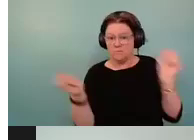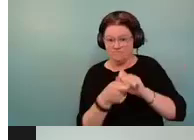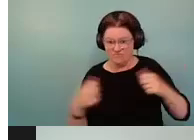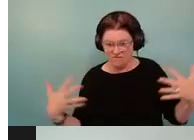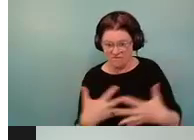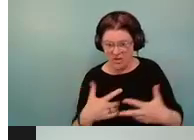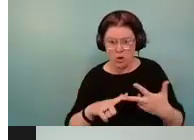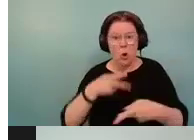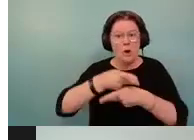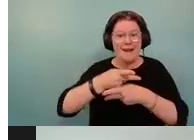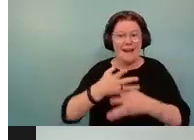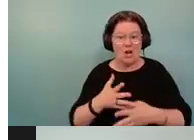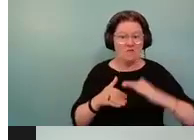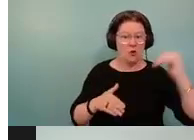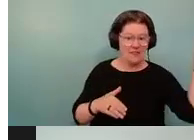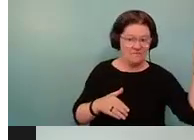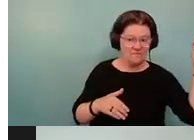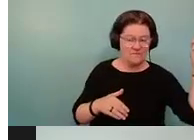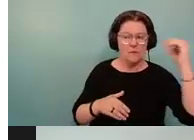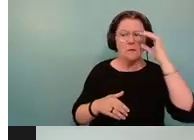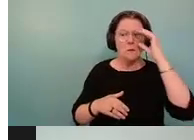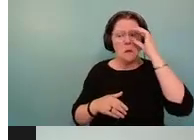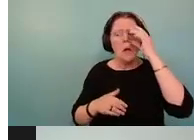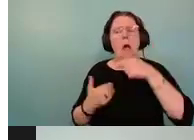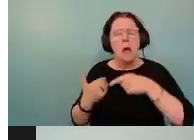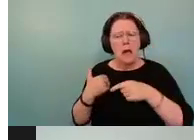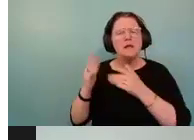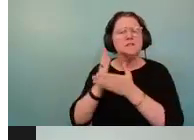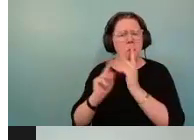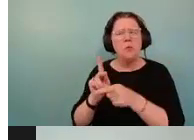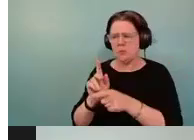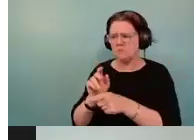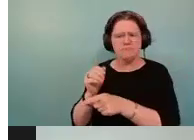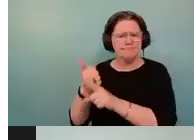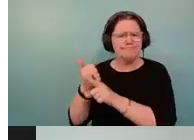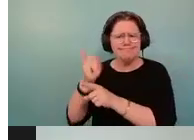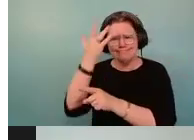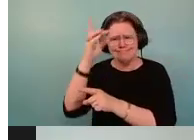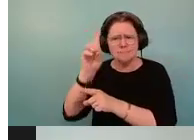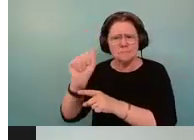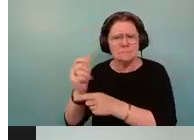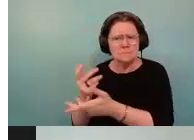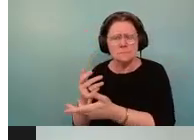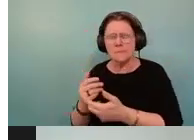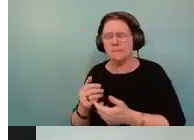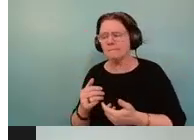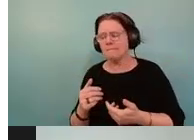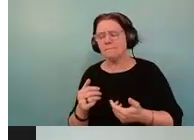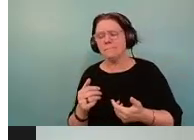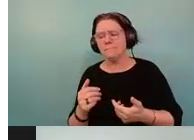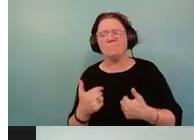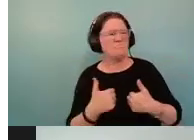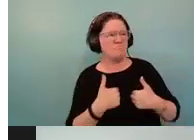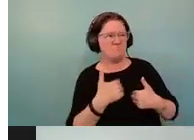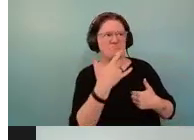a caregiver. I've had some individuals tell me um, that they'd